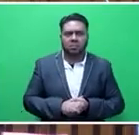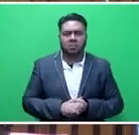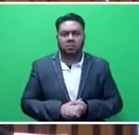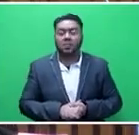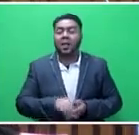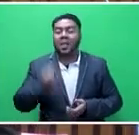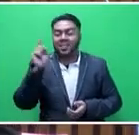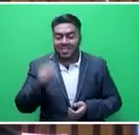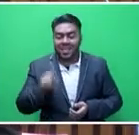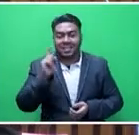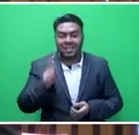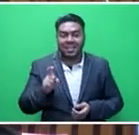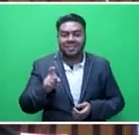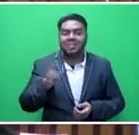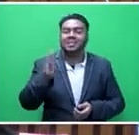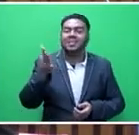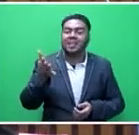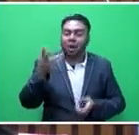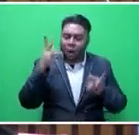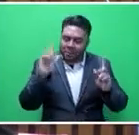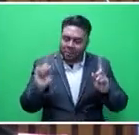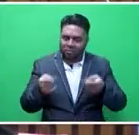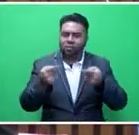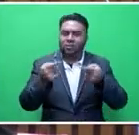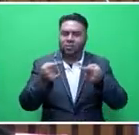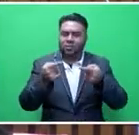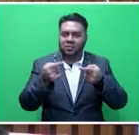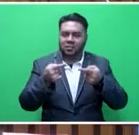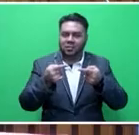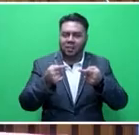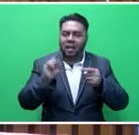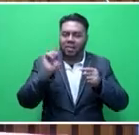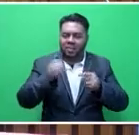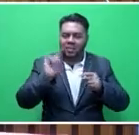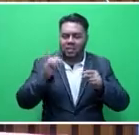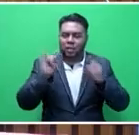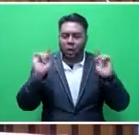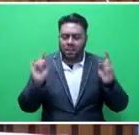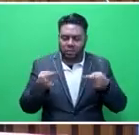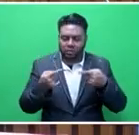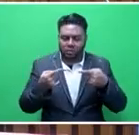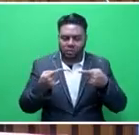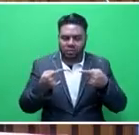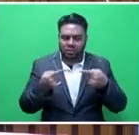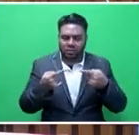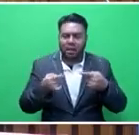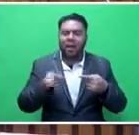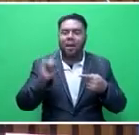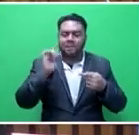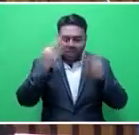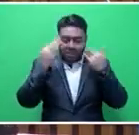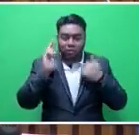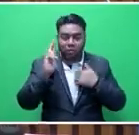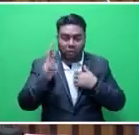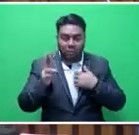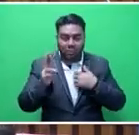This is competition. This is competition. Mr. Speaker,